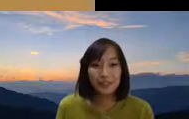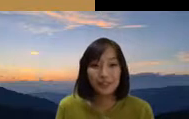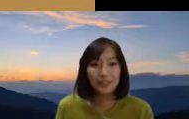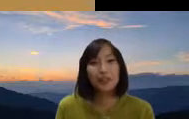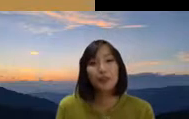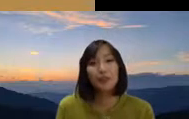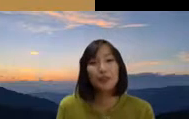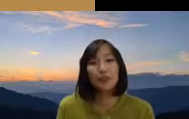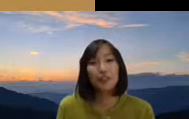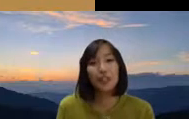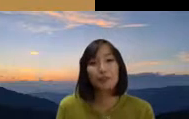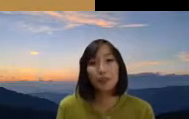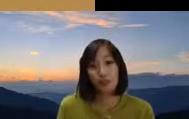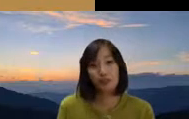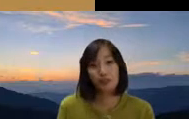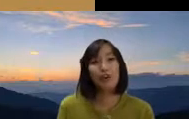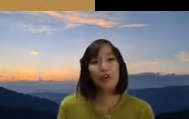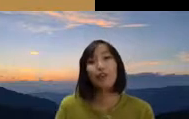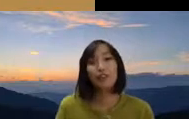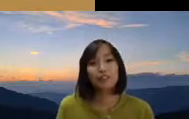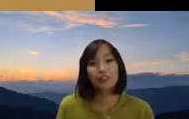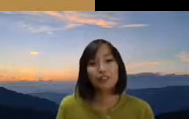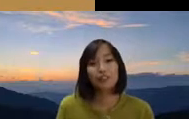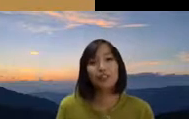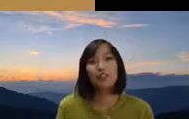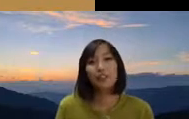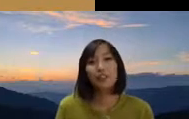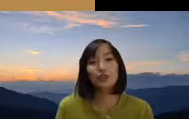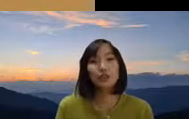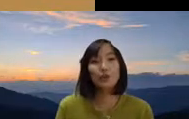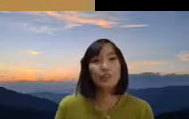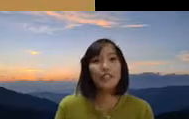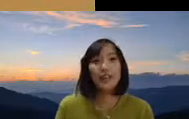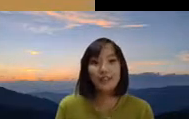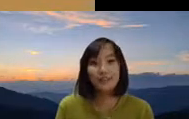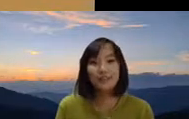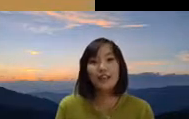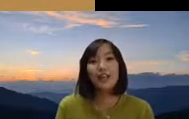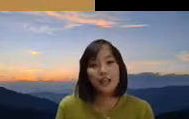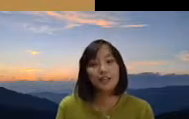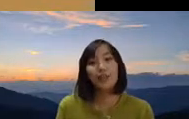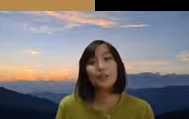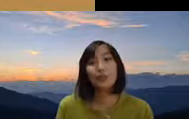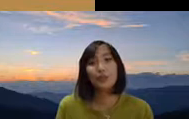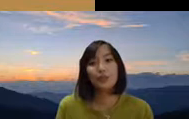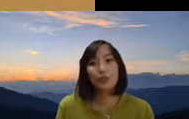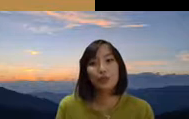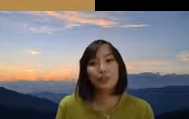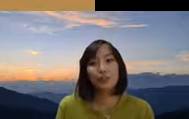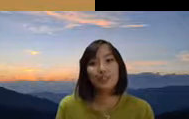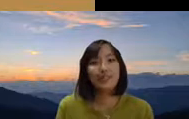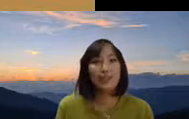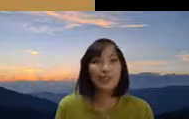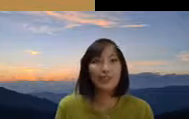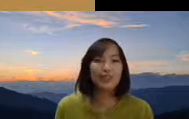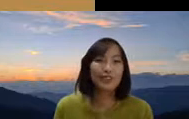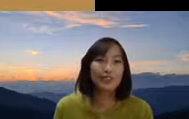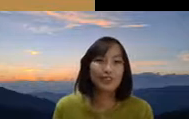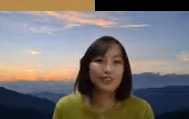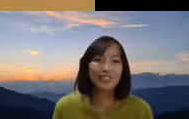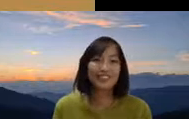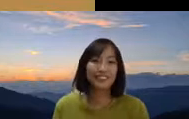over to Amy, who will share the big picture of all the services in relation to UNDIS and accountability framework.